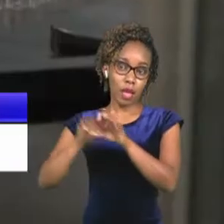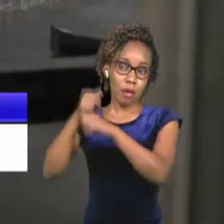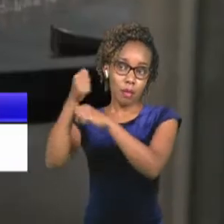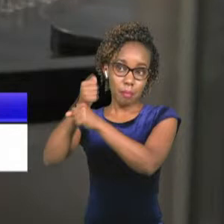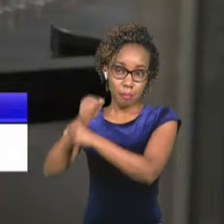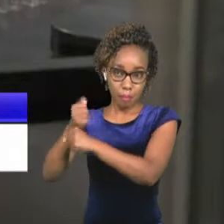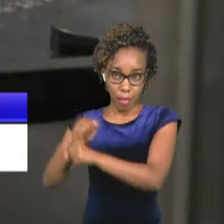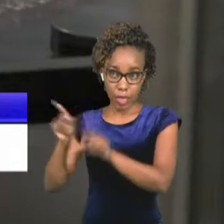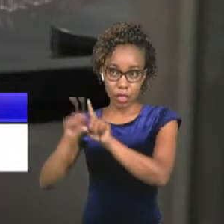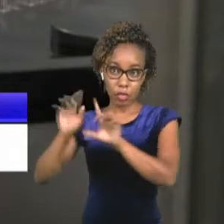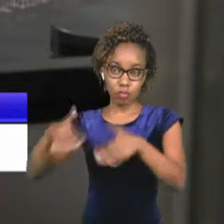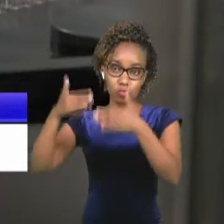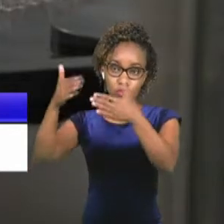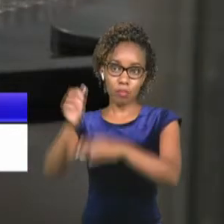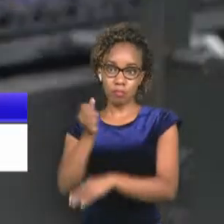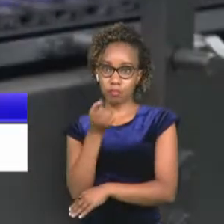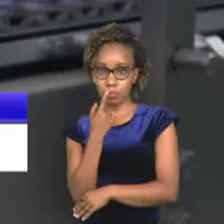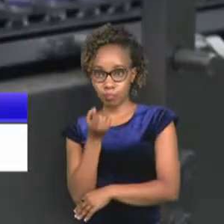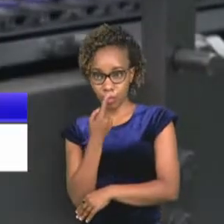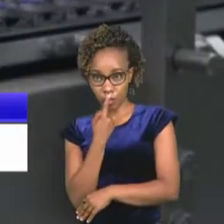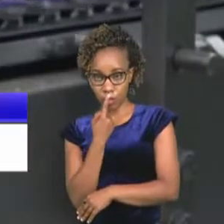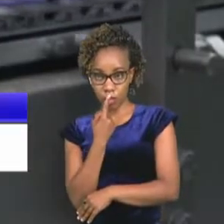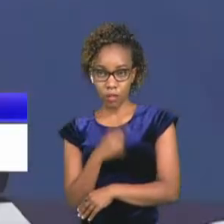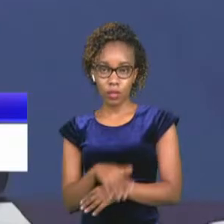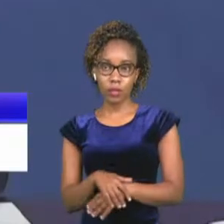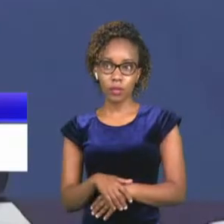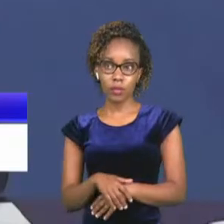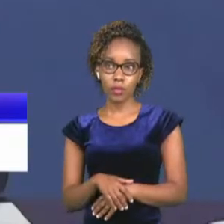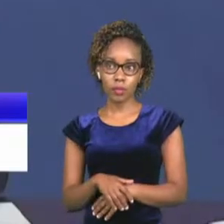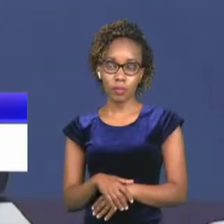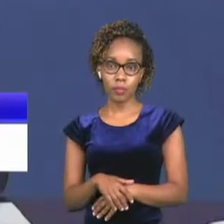distribute coronavirus vaccines developed by Russia.